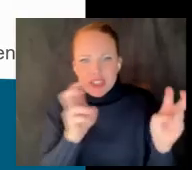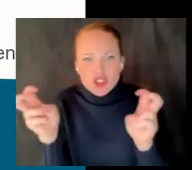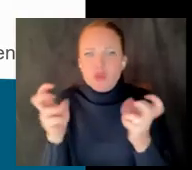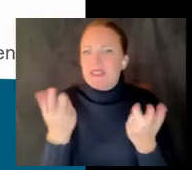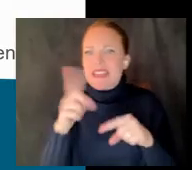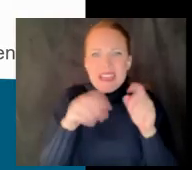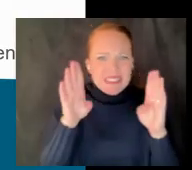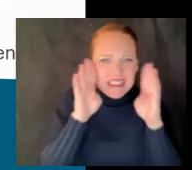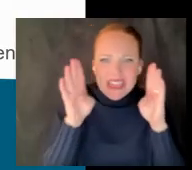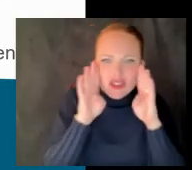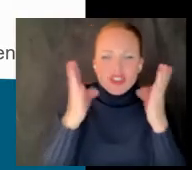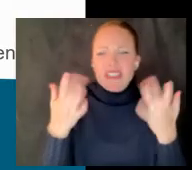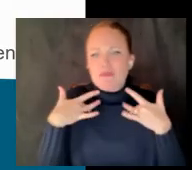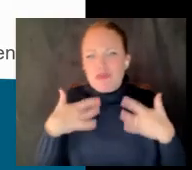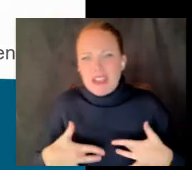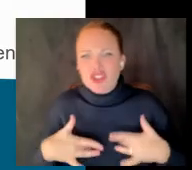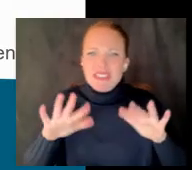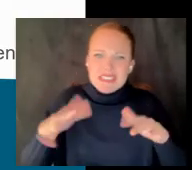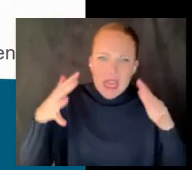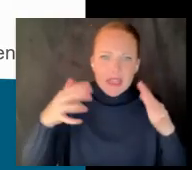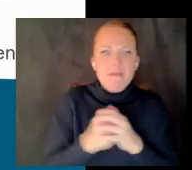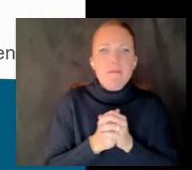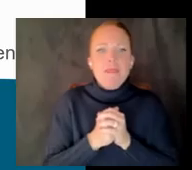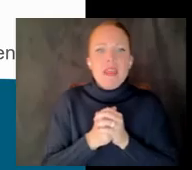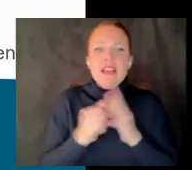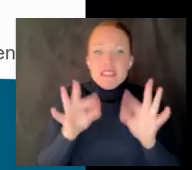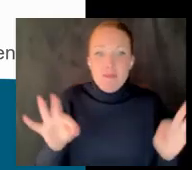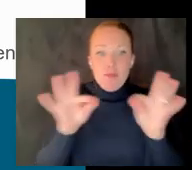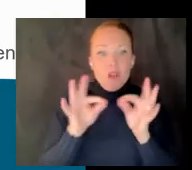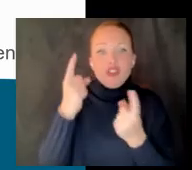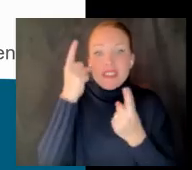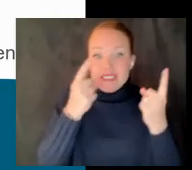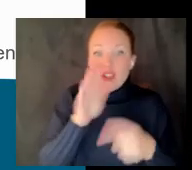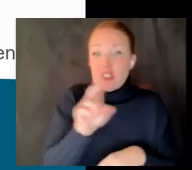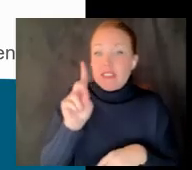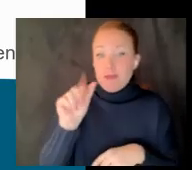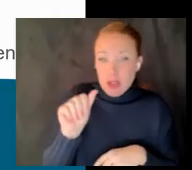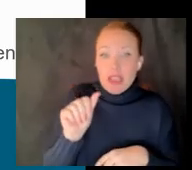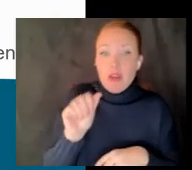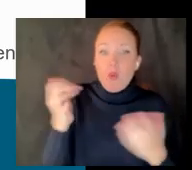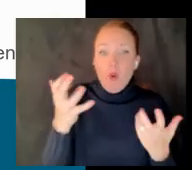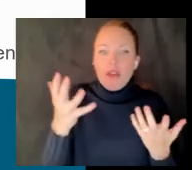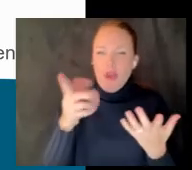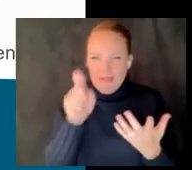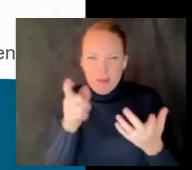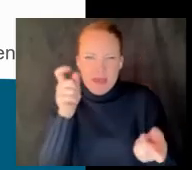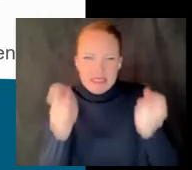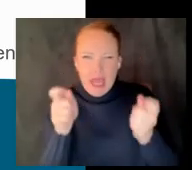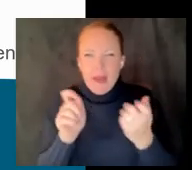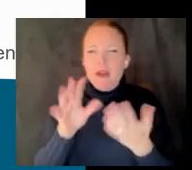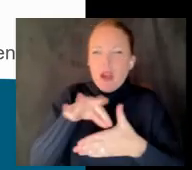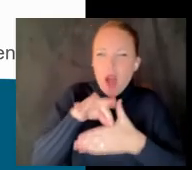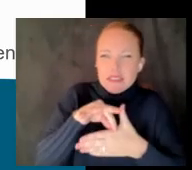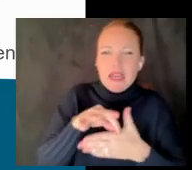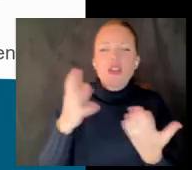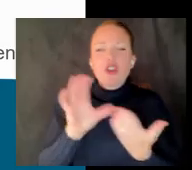designed instruction to make progress in the curriculum, meaning that the instruction involves adapting the content, methodology, or